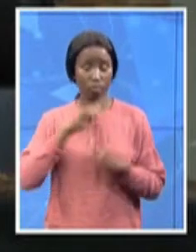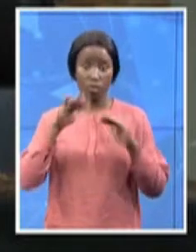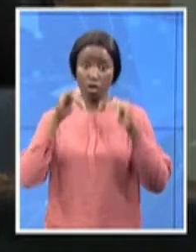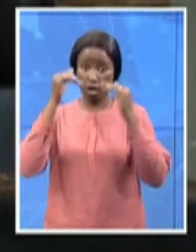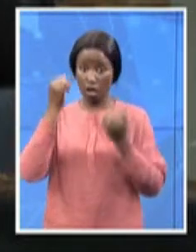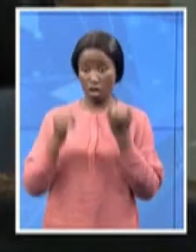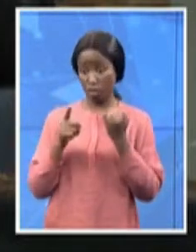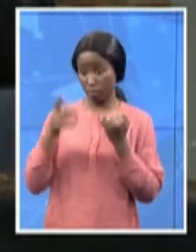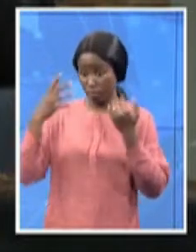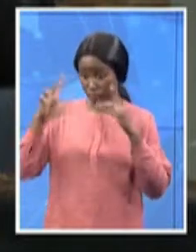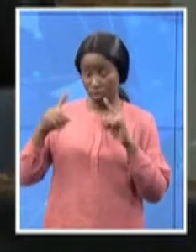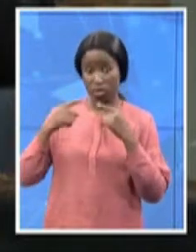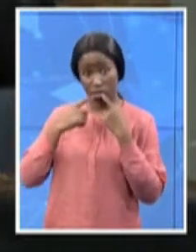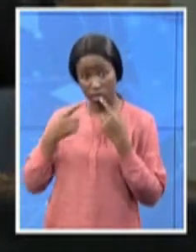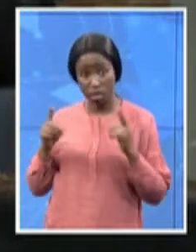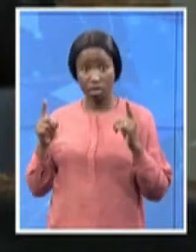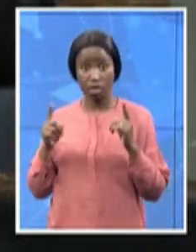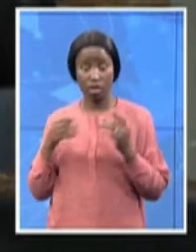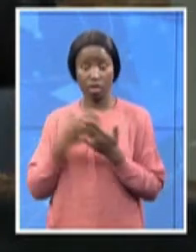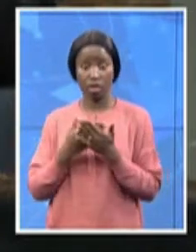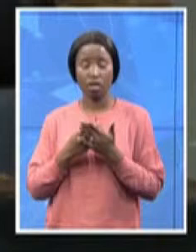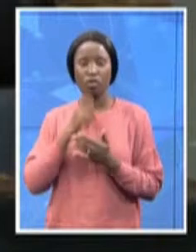Amabungane's constitutional challenge.